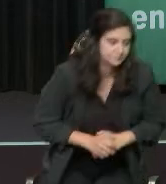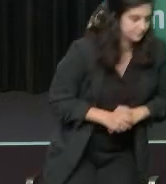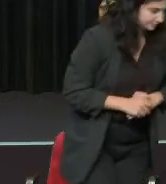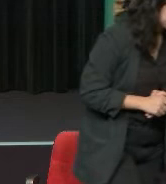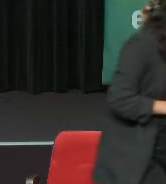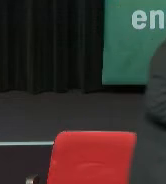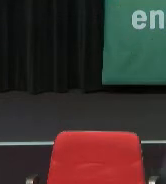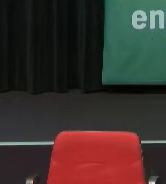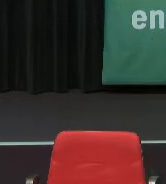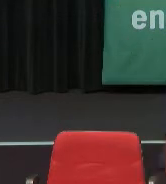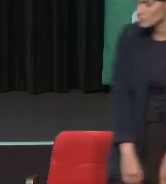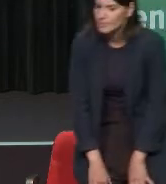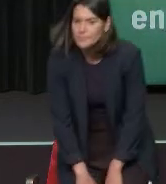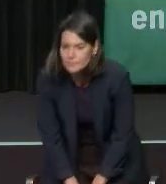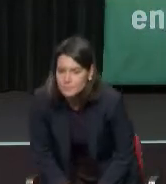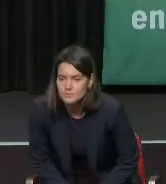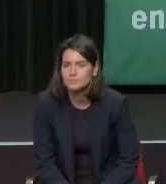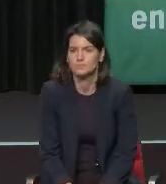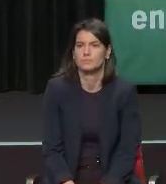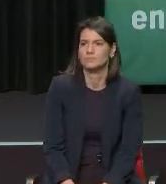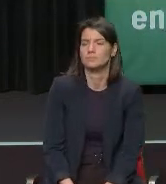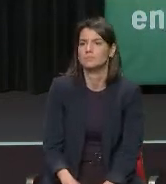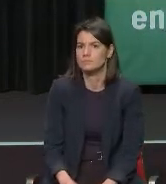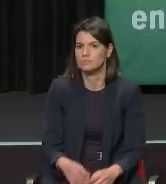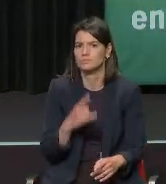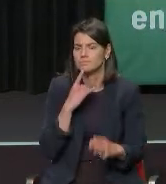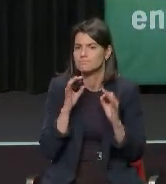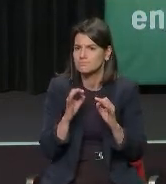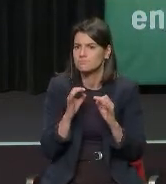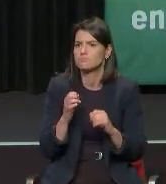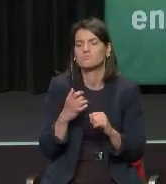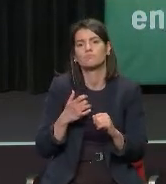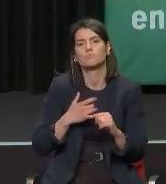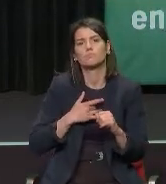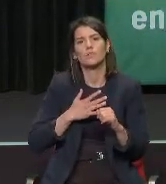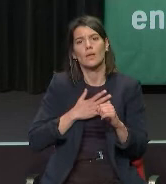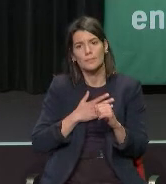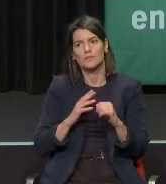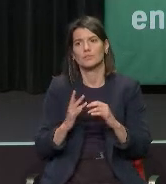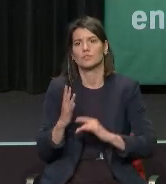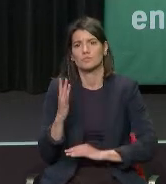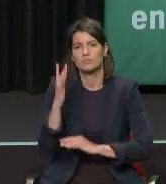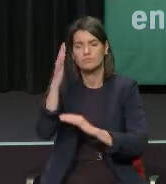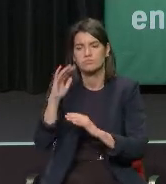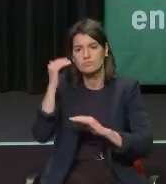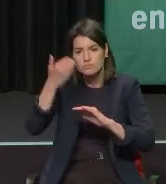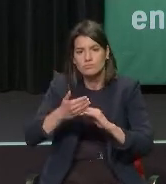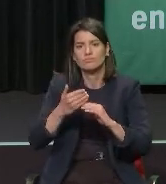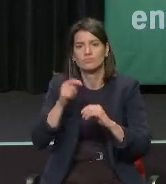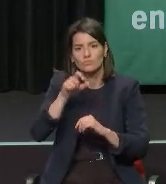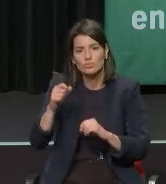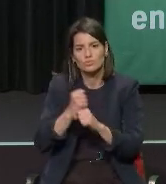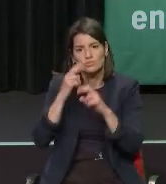available. So we definitely have the space agencies and the researchers and scientists